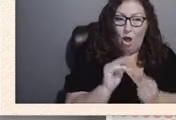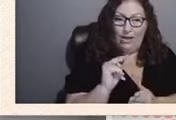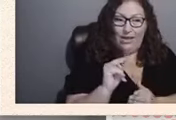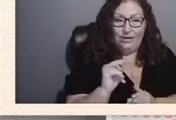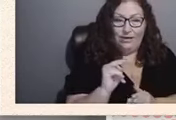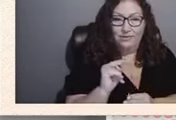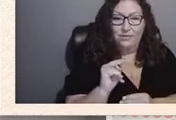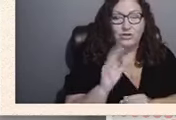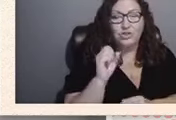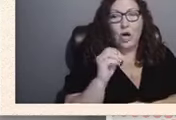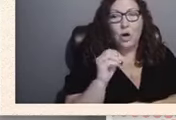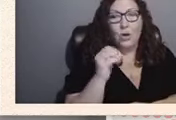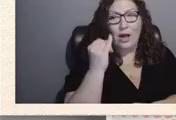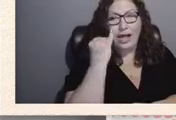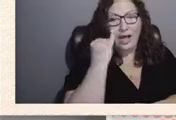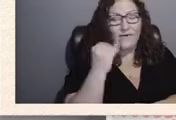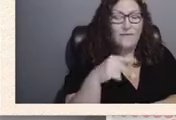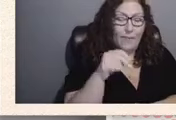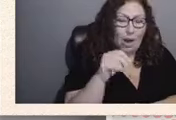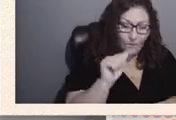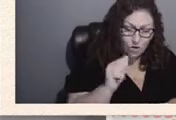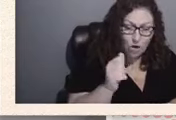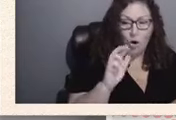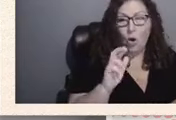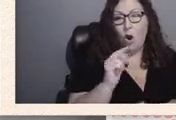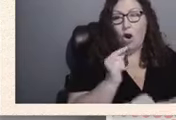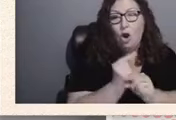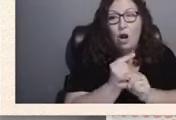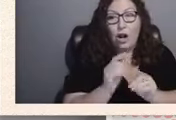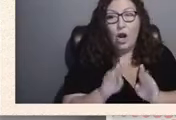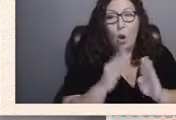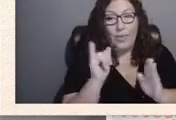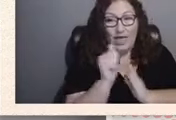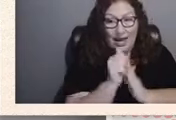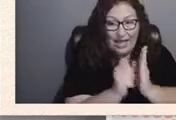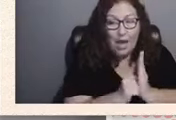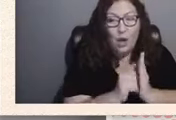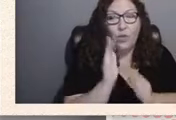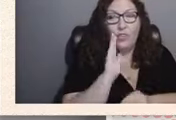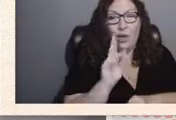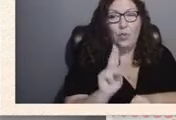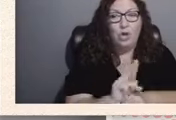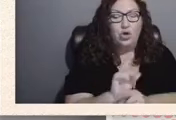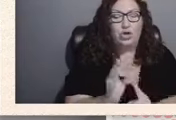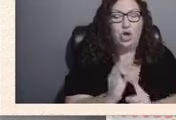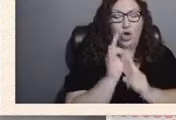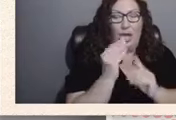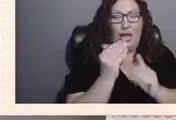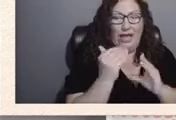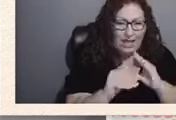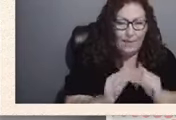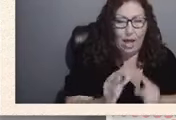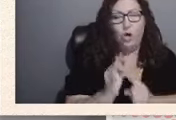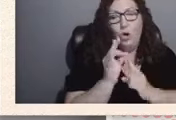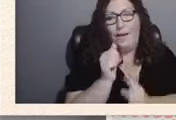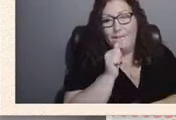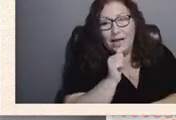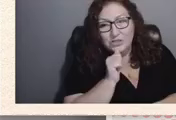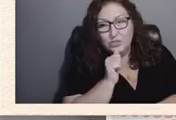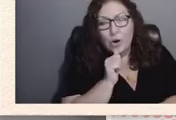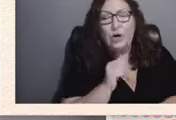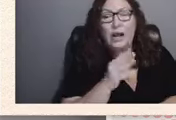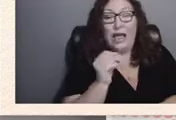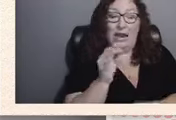So if a power of attorney or a guardian opened the account, they would use a unique email and a unique password. And unless